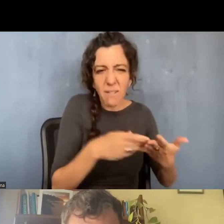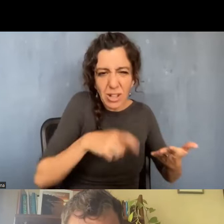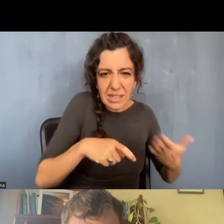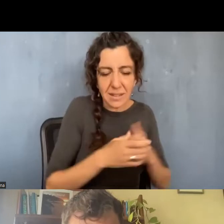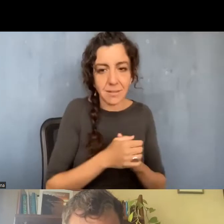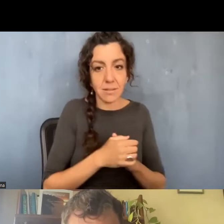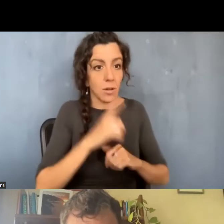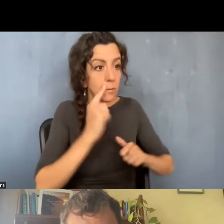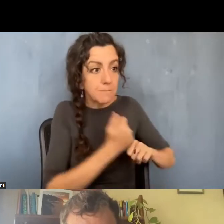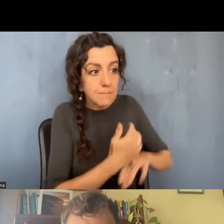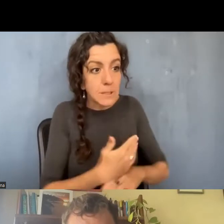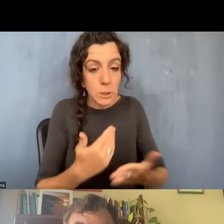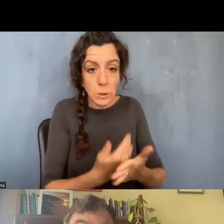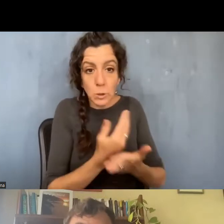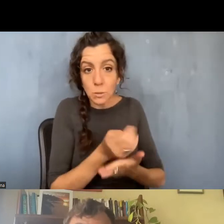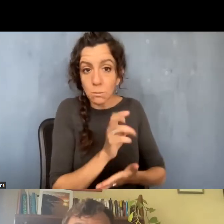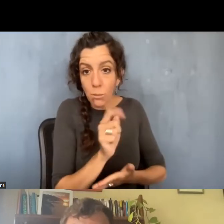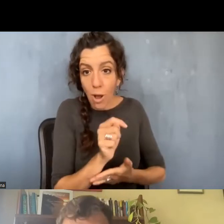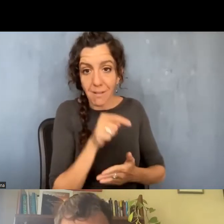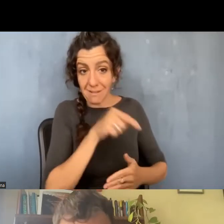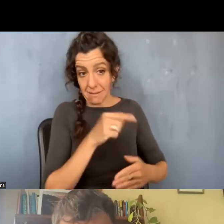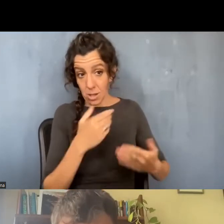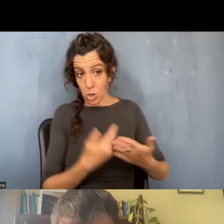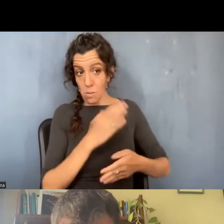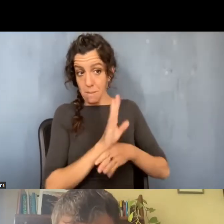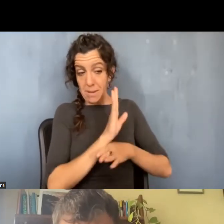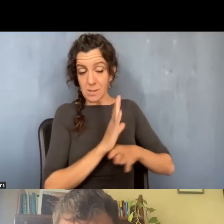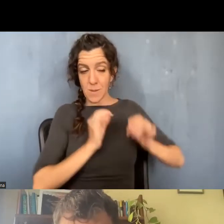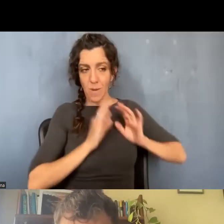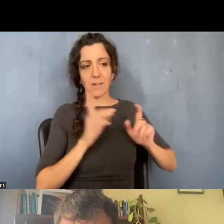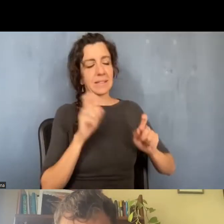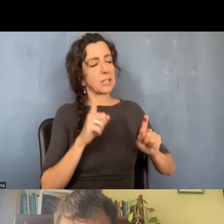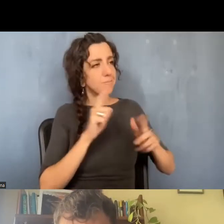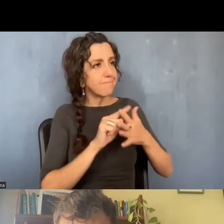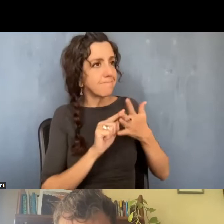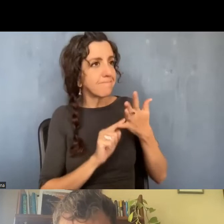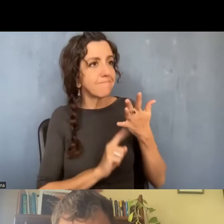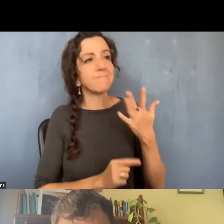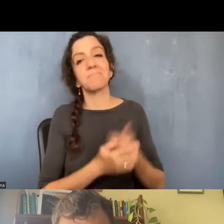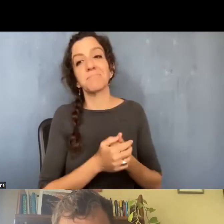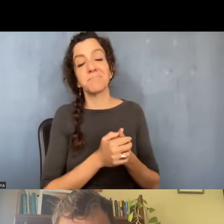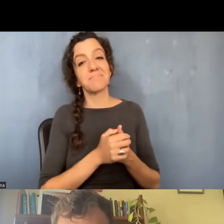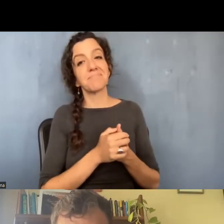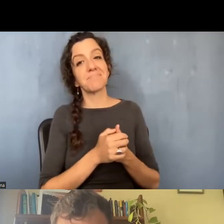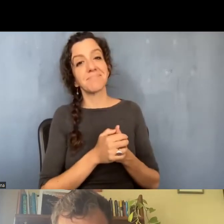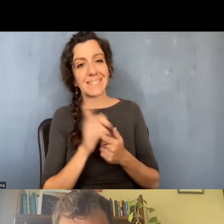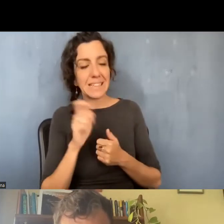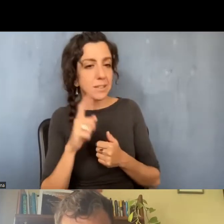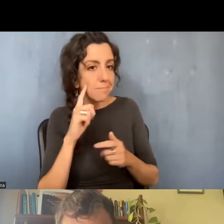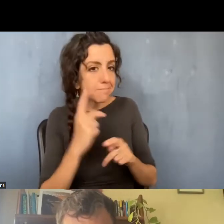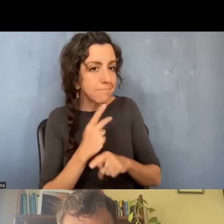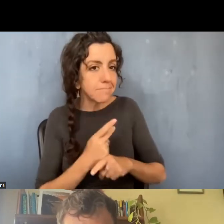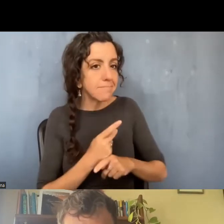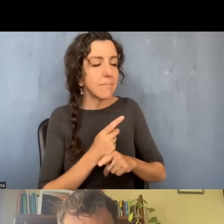for this new market, there is much the business owner must do. To begin the planning process, various food providers